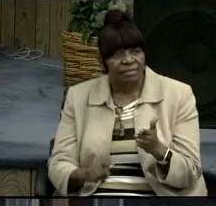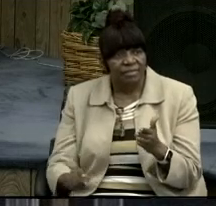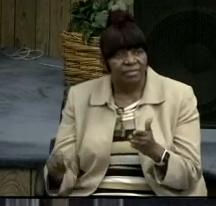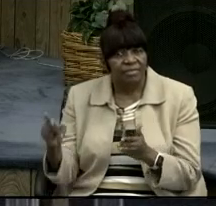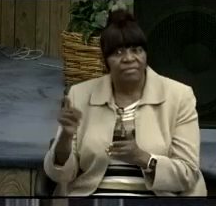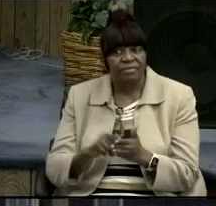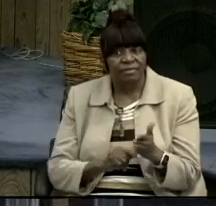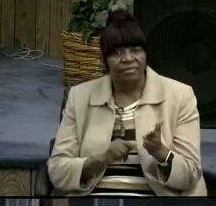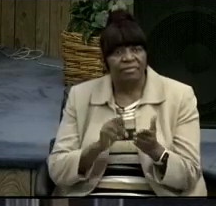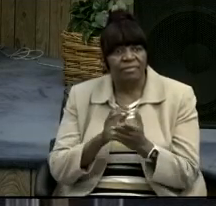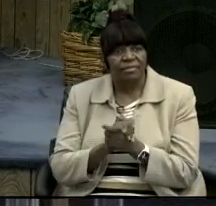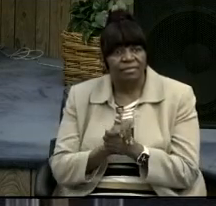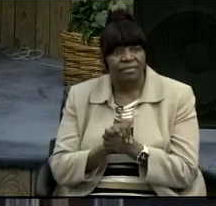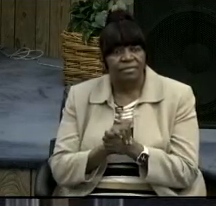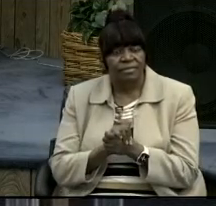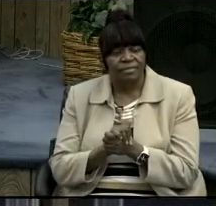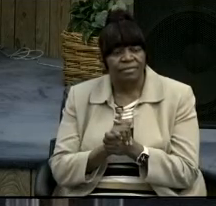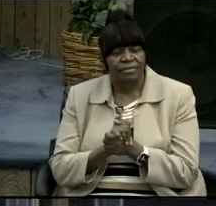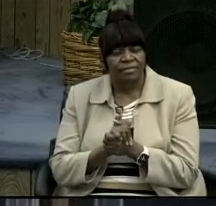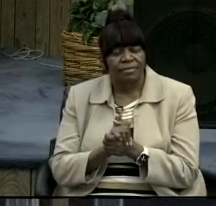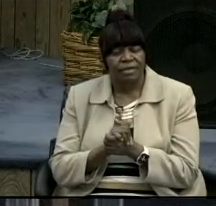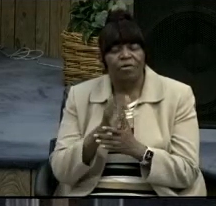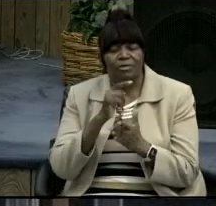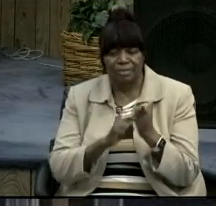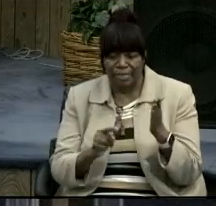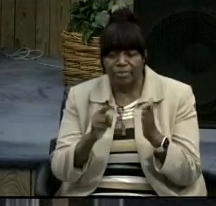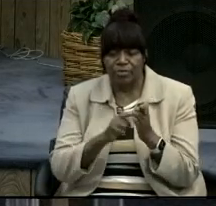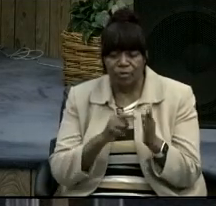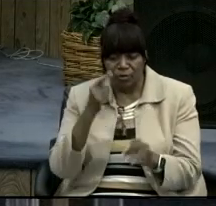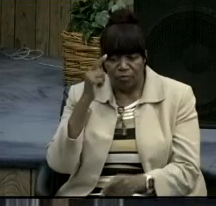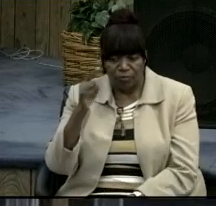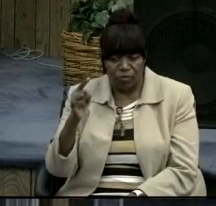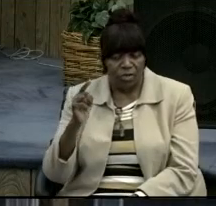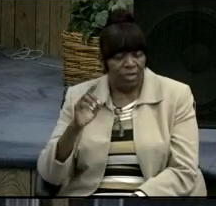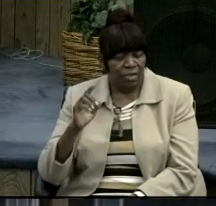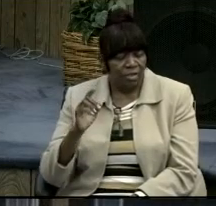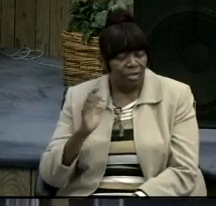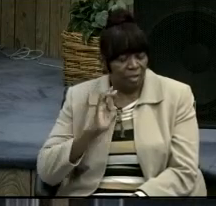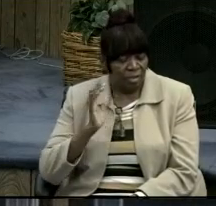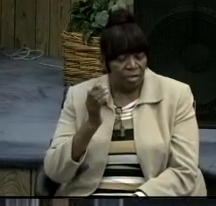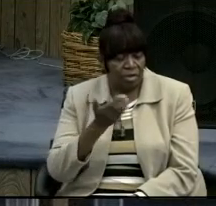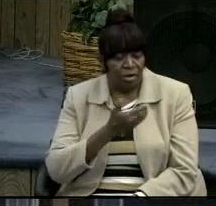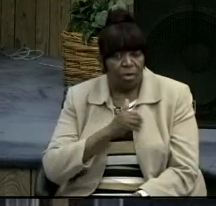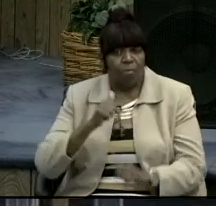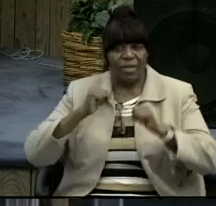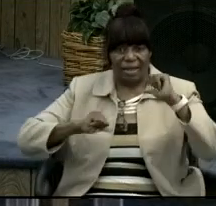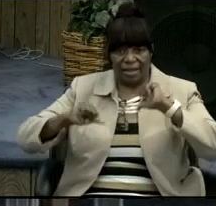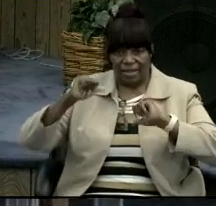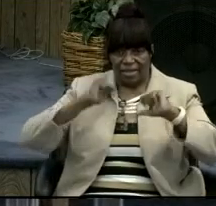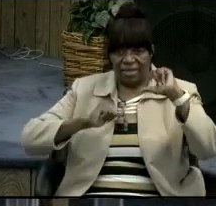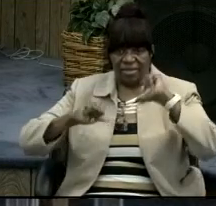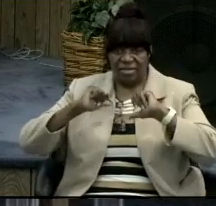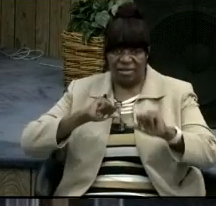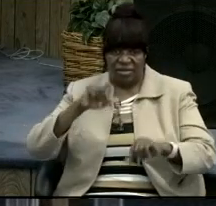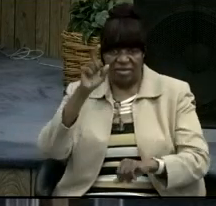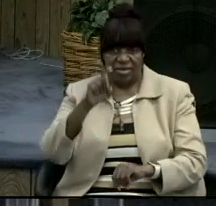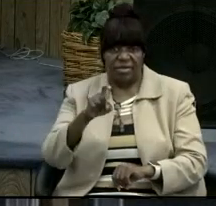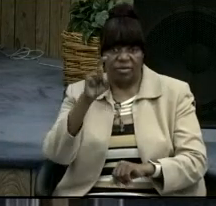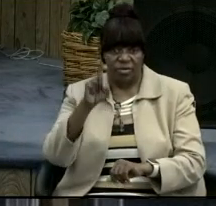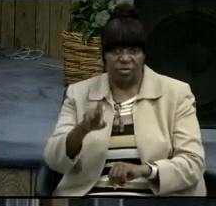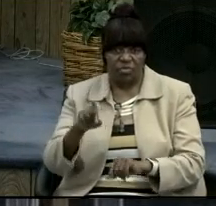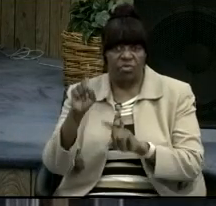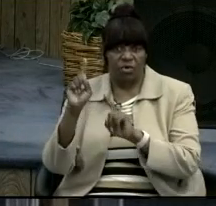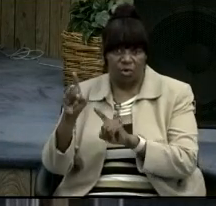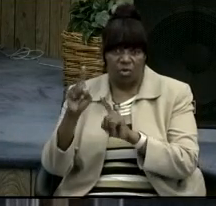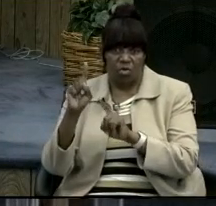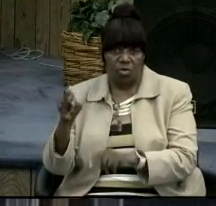scheduled for after church, because I want you to go home. I want you to go home. And if you go home and say,